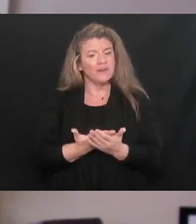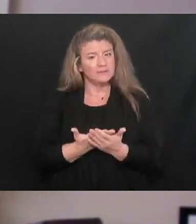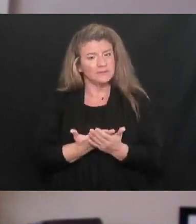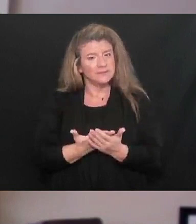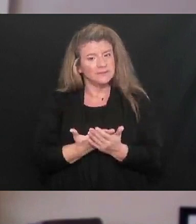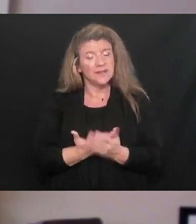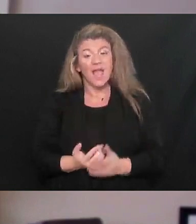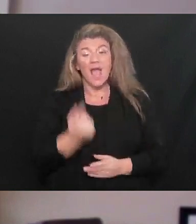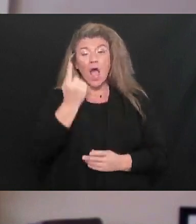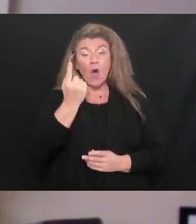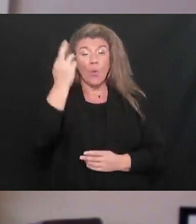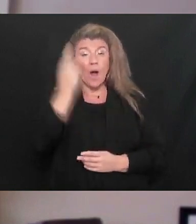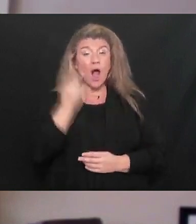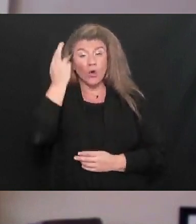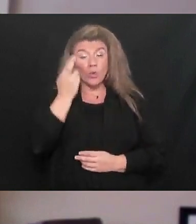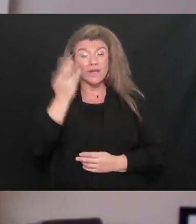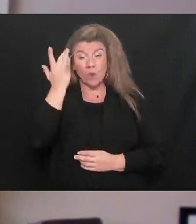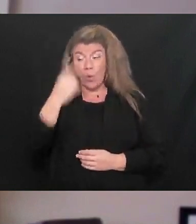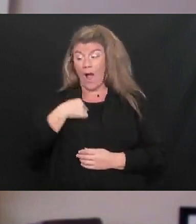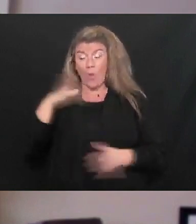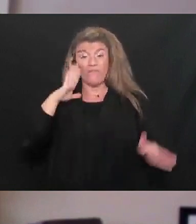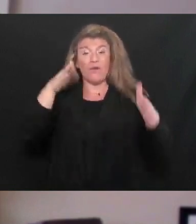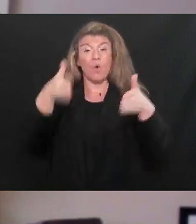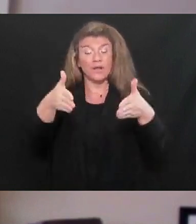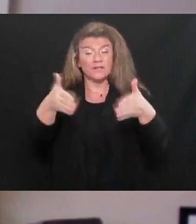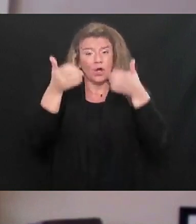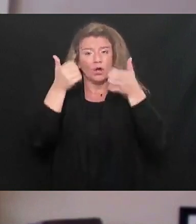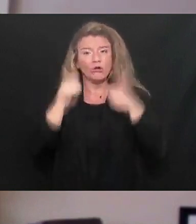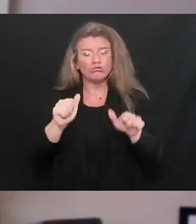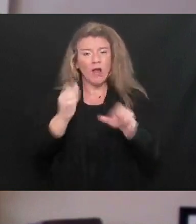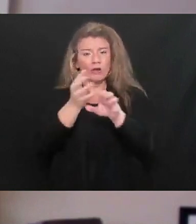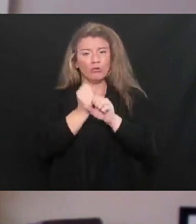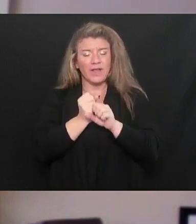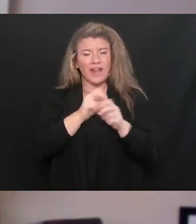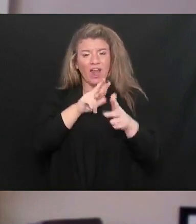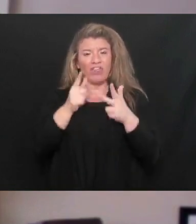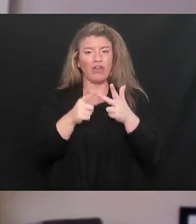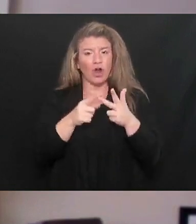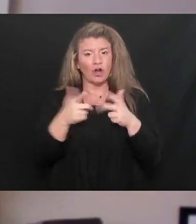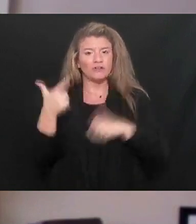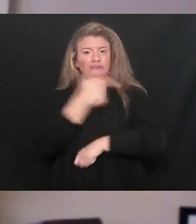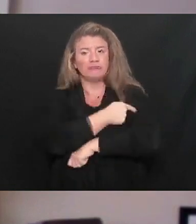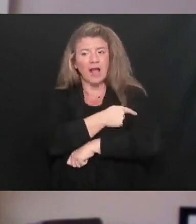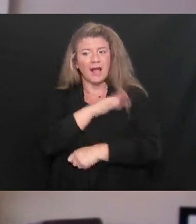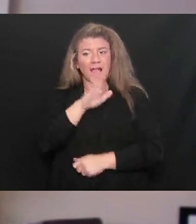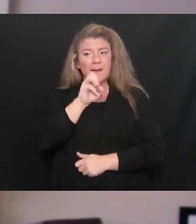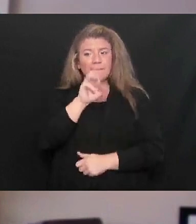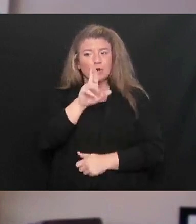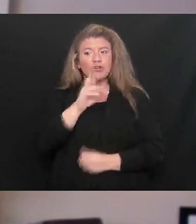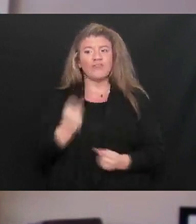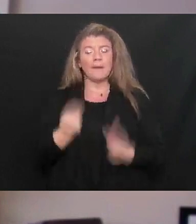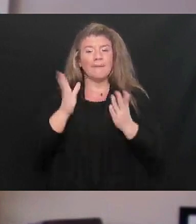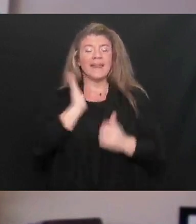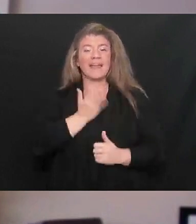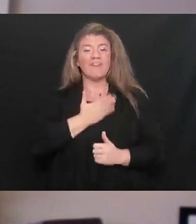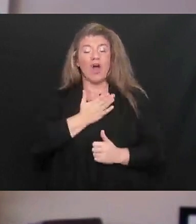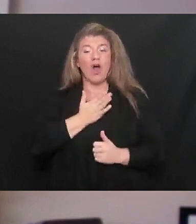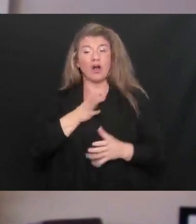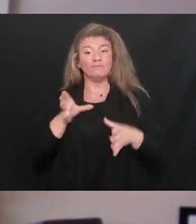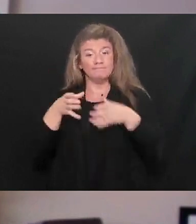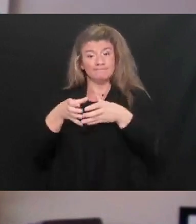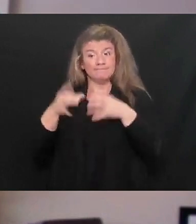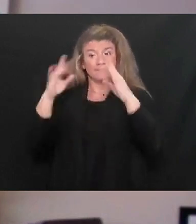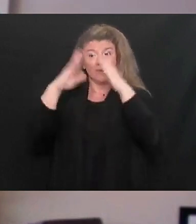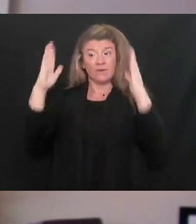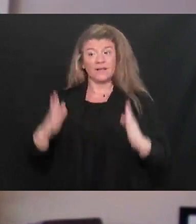reasons why we are so focused at trying to get third booster doses in many of our residents is because our